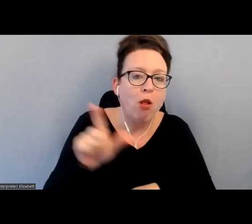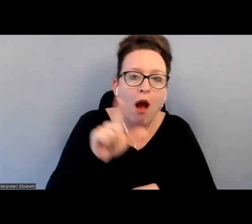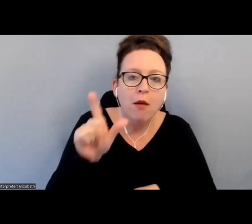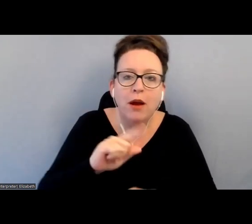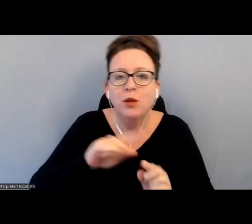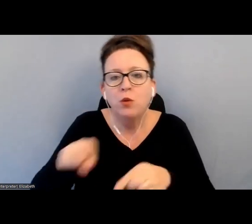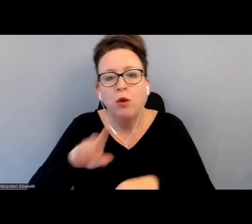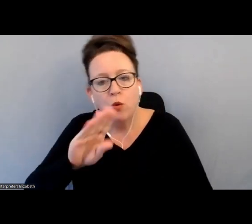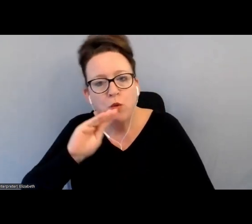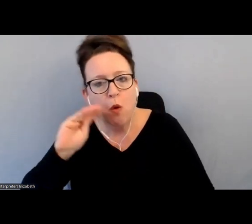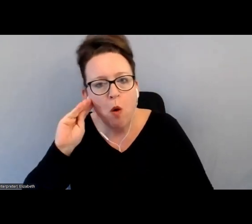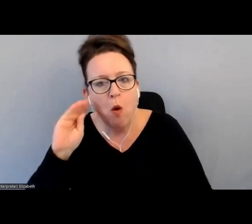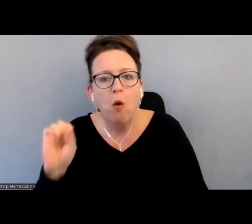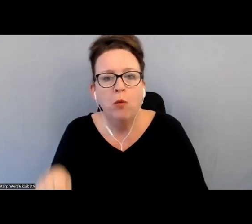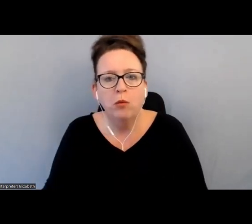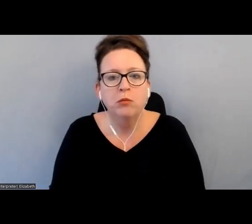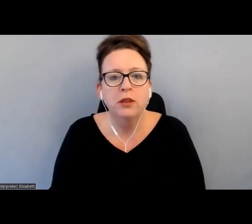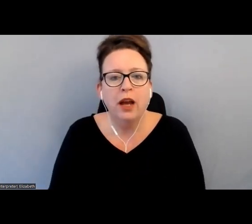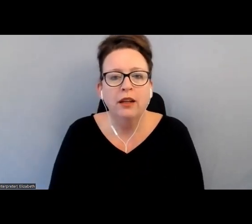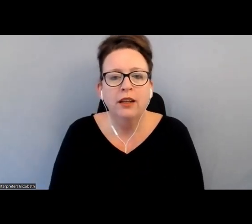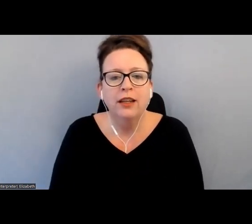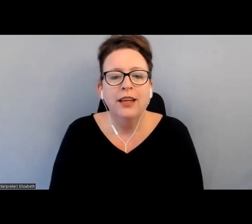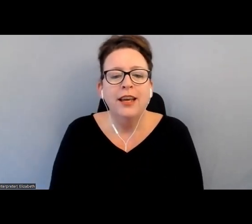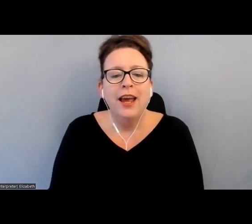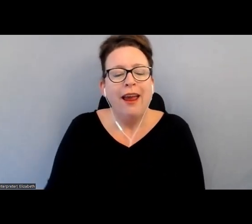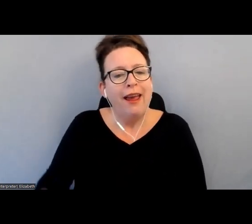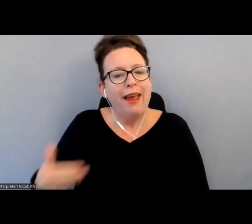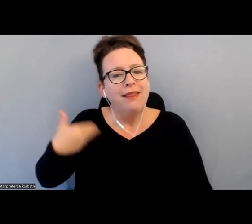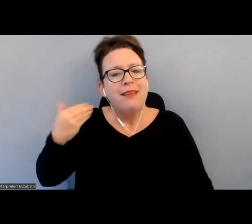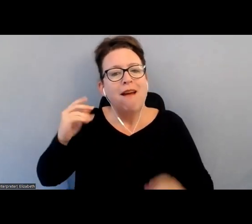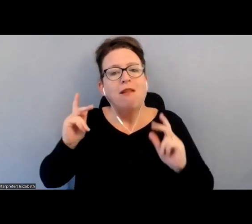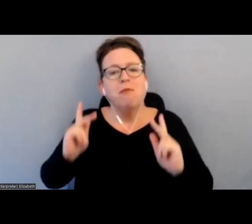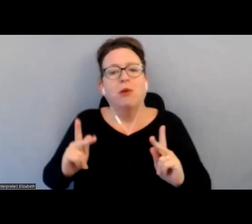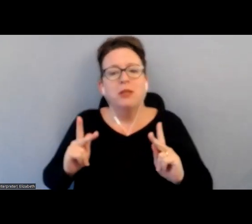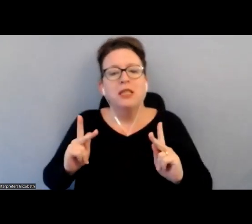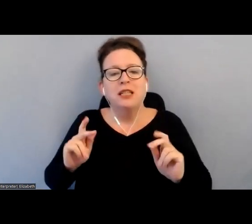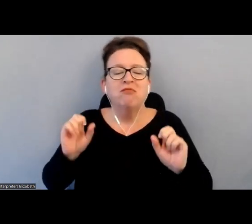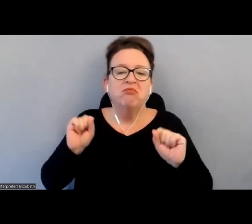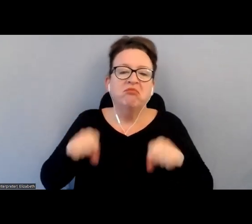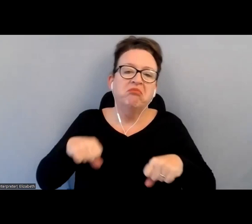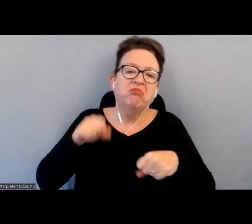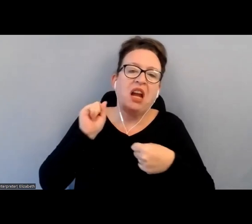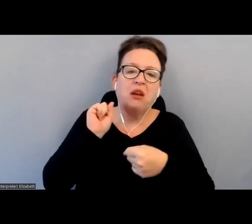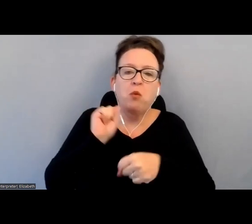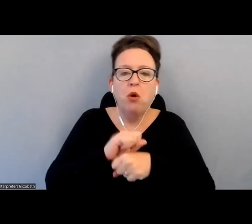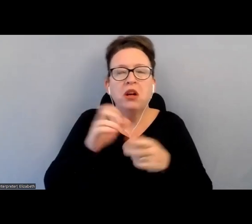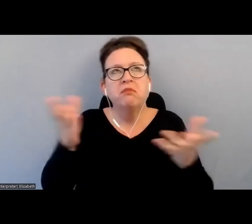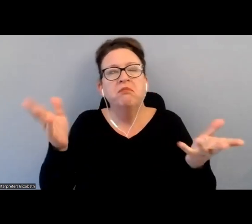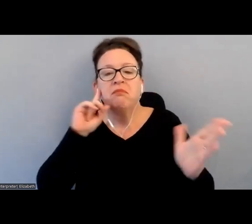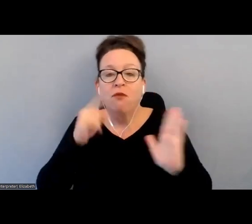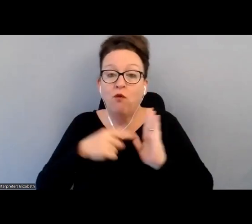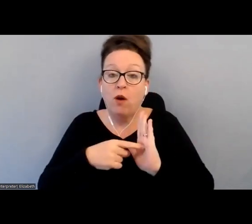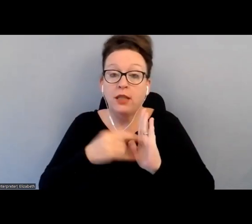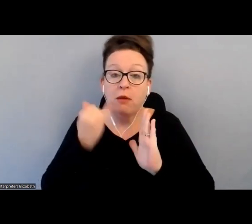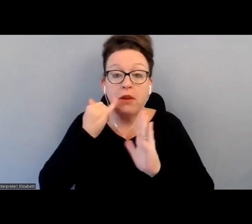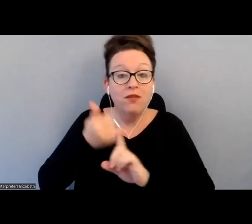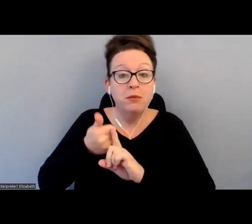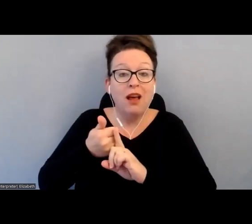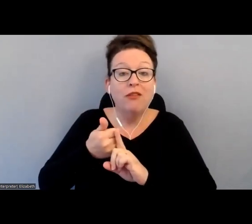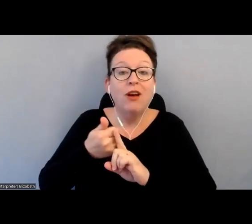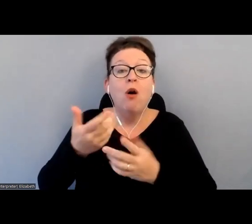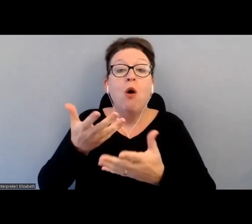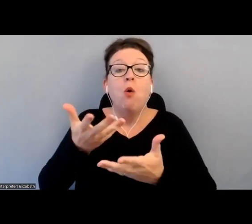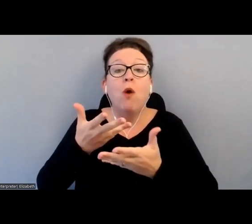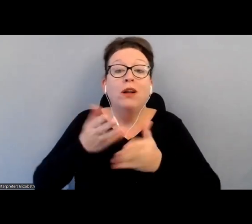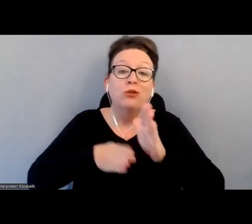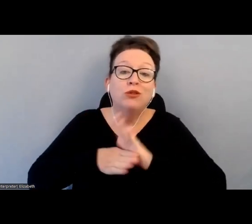And the next gener could work on say they are interested in developing their